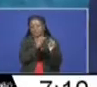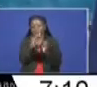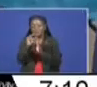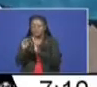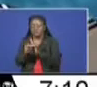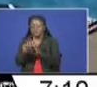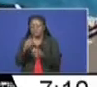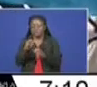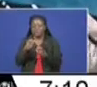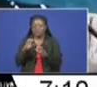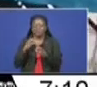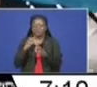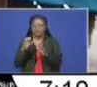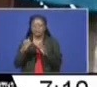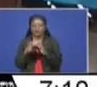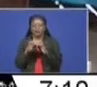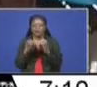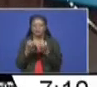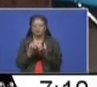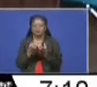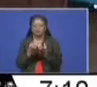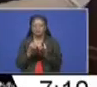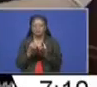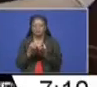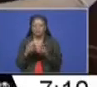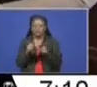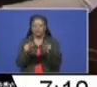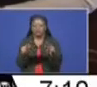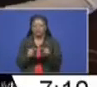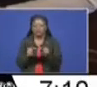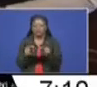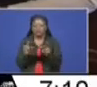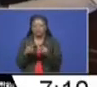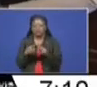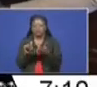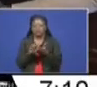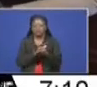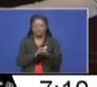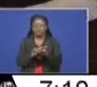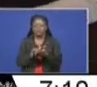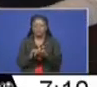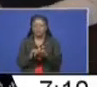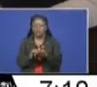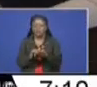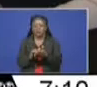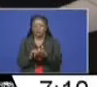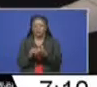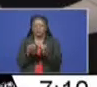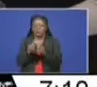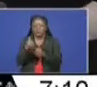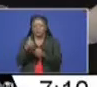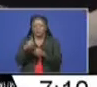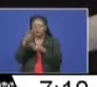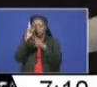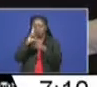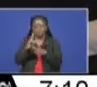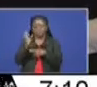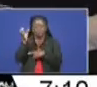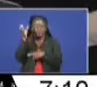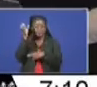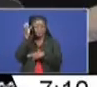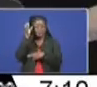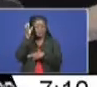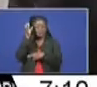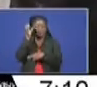York, among many other posts. Various politicians and statesmen, including Governor General, the Most Honorable Cornelius A.